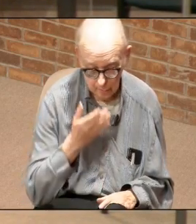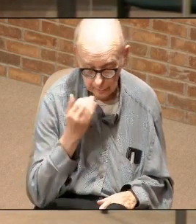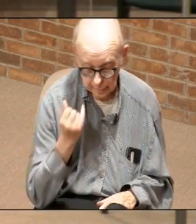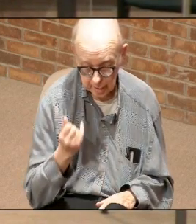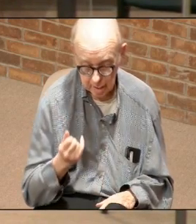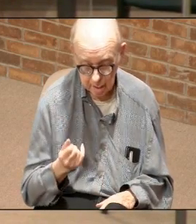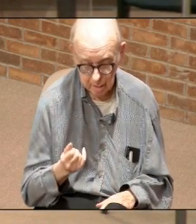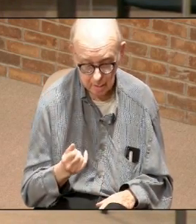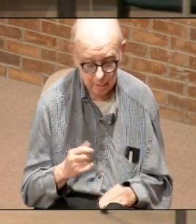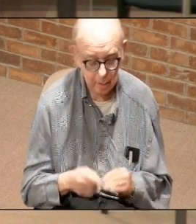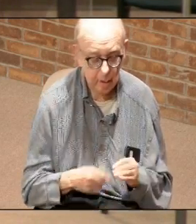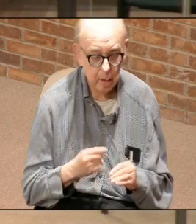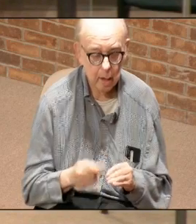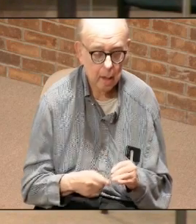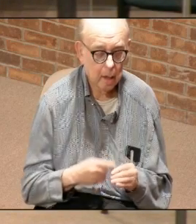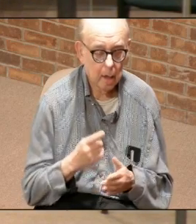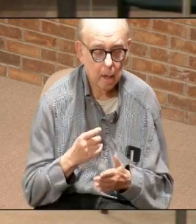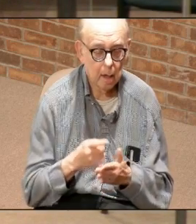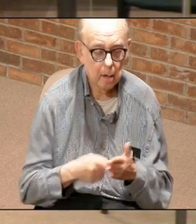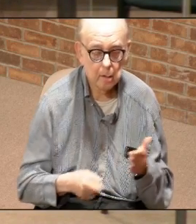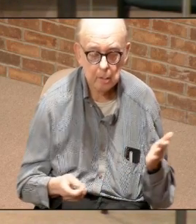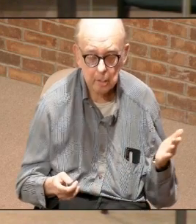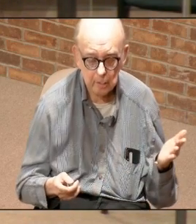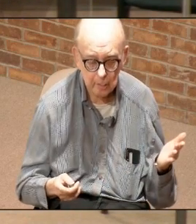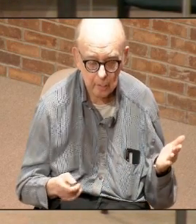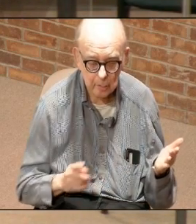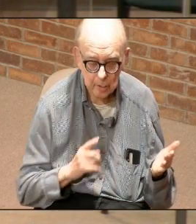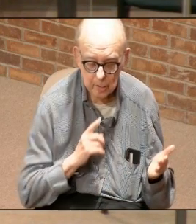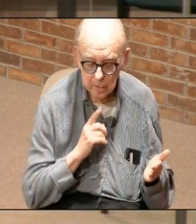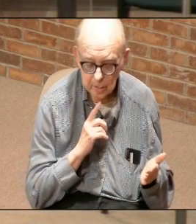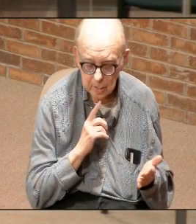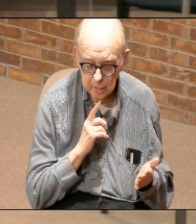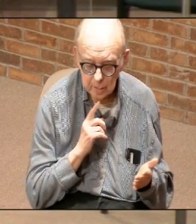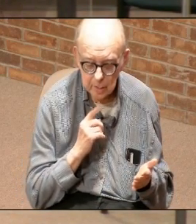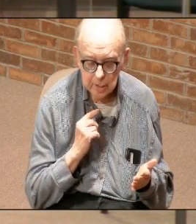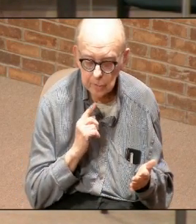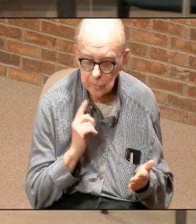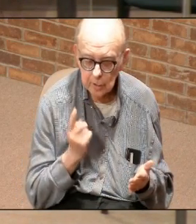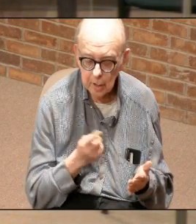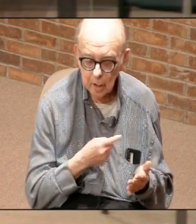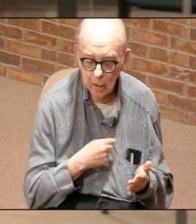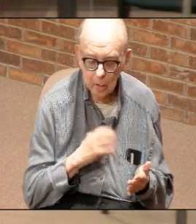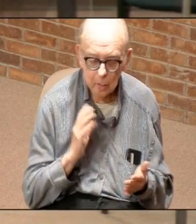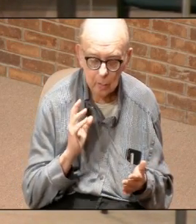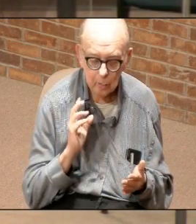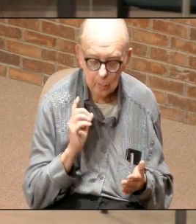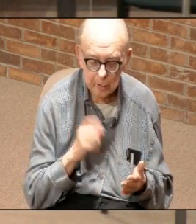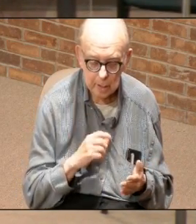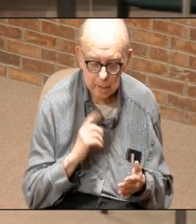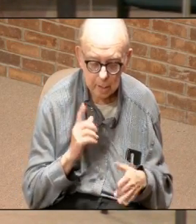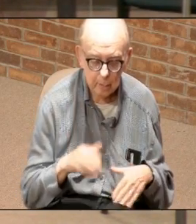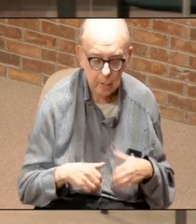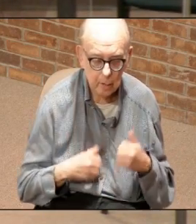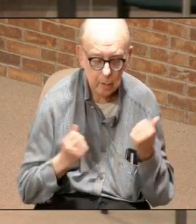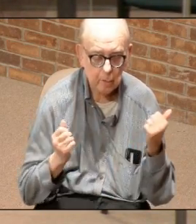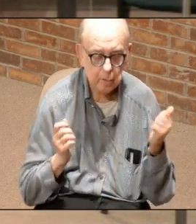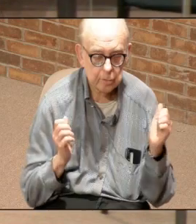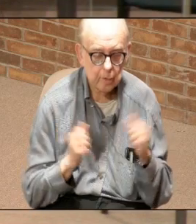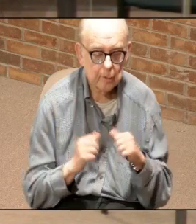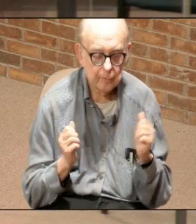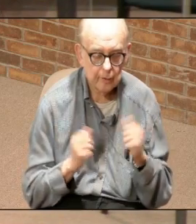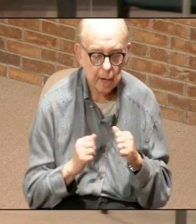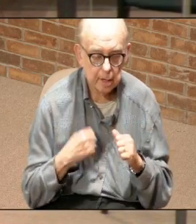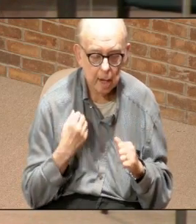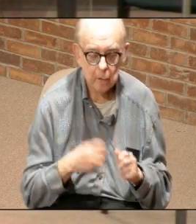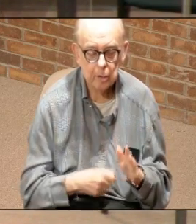Forgetting about what is all we need in our life to fight our giants.